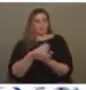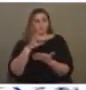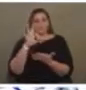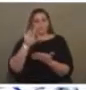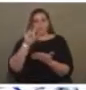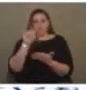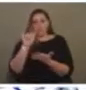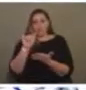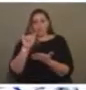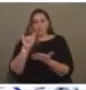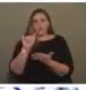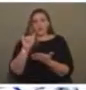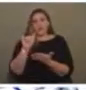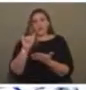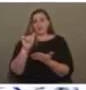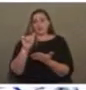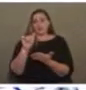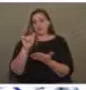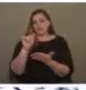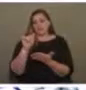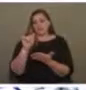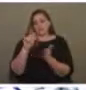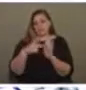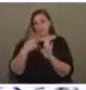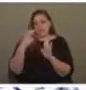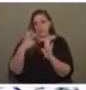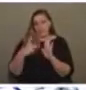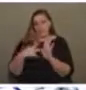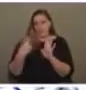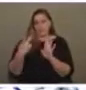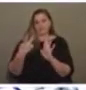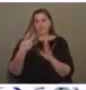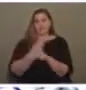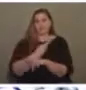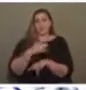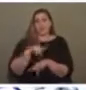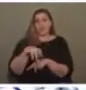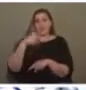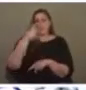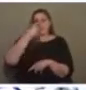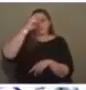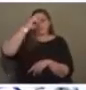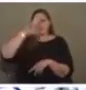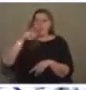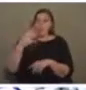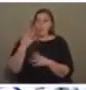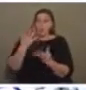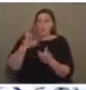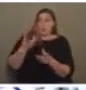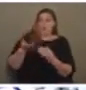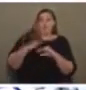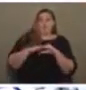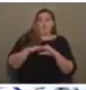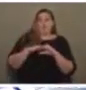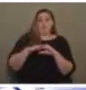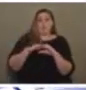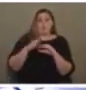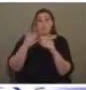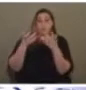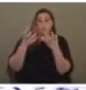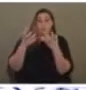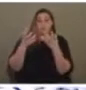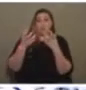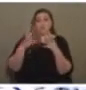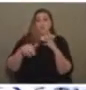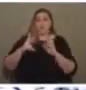Florida is 2.5 times that of Puerto Rico. I think it's worth looking. Those are outcomes you want to aim for. Those are outcomes that people